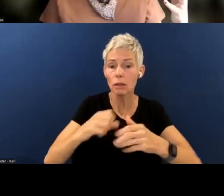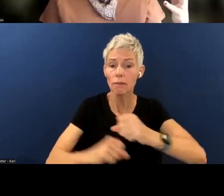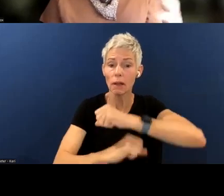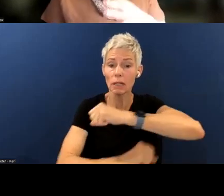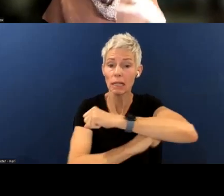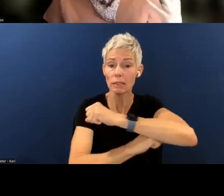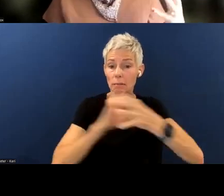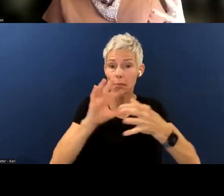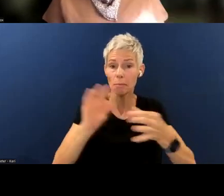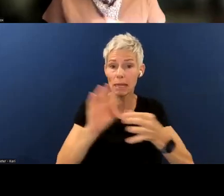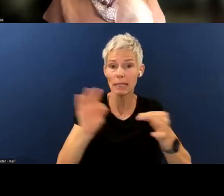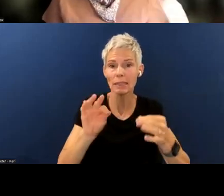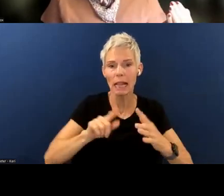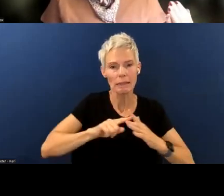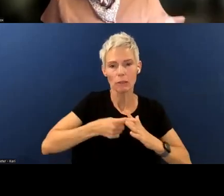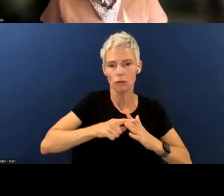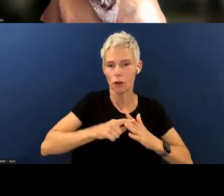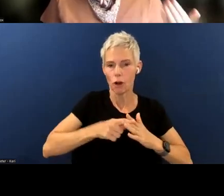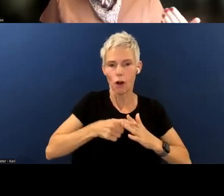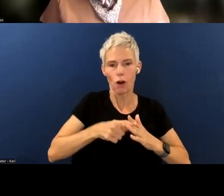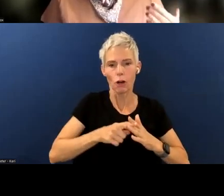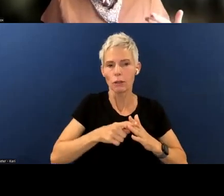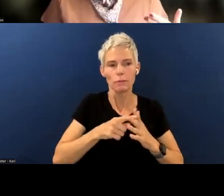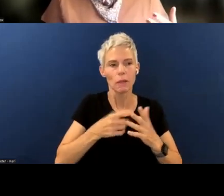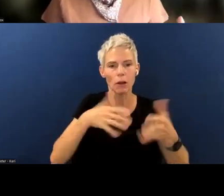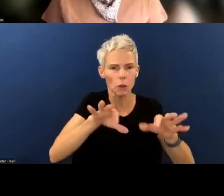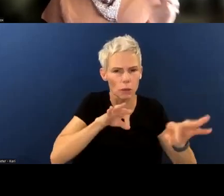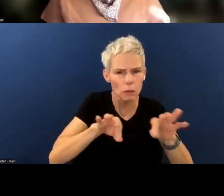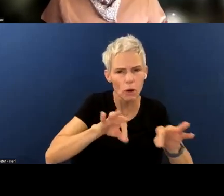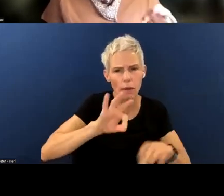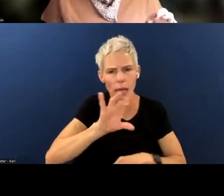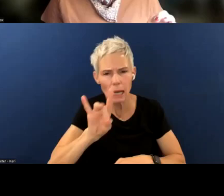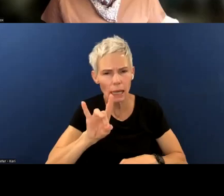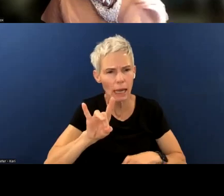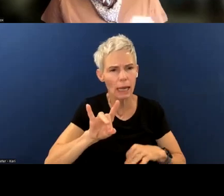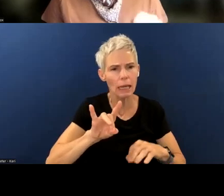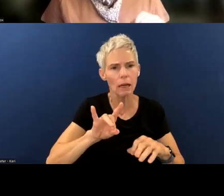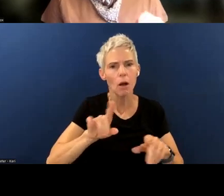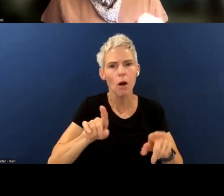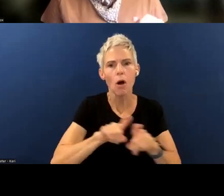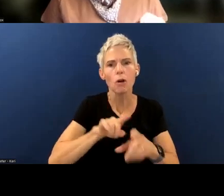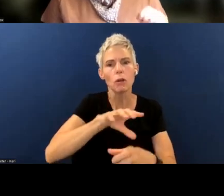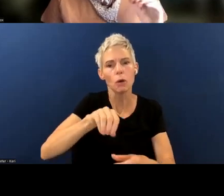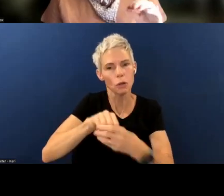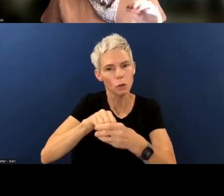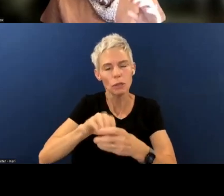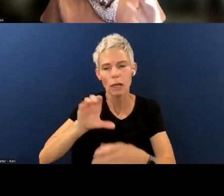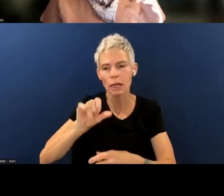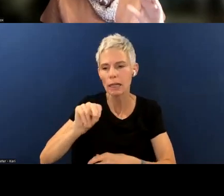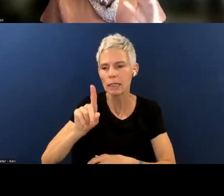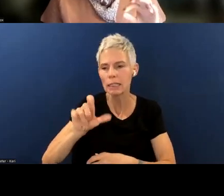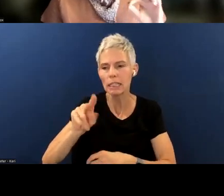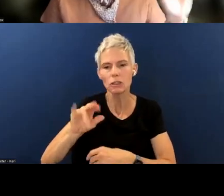the starting point, the way of describing what 988 is. It also included conditional message frames,